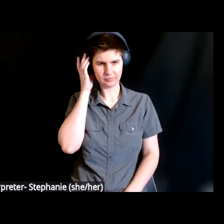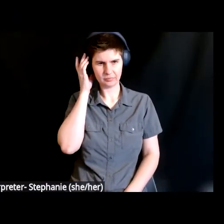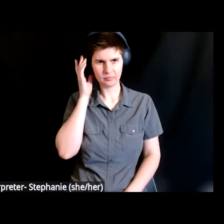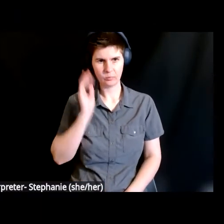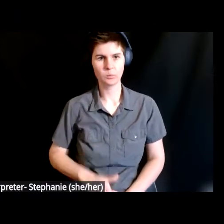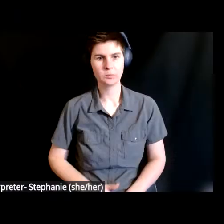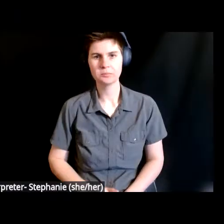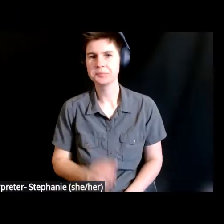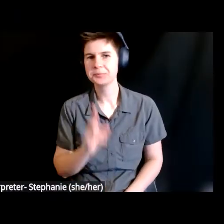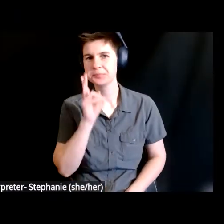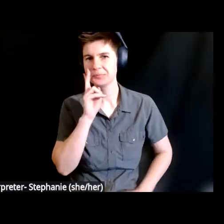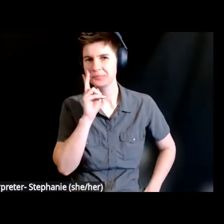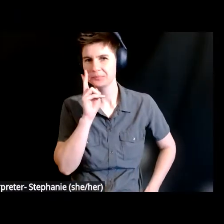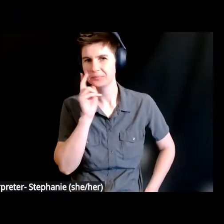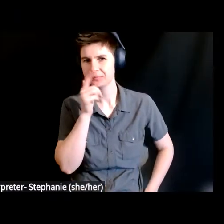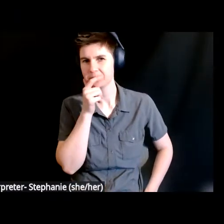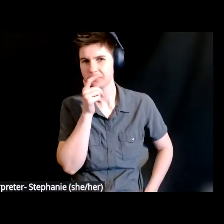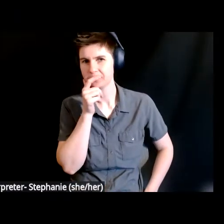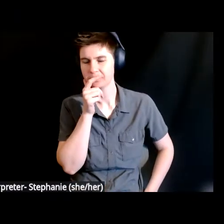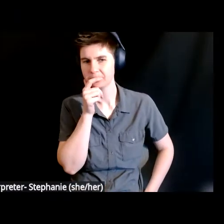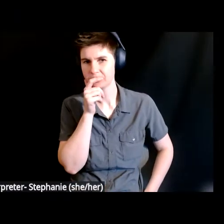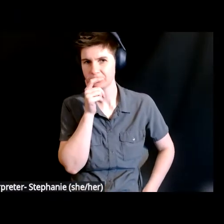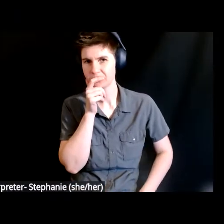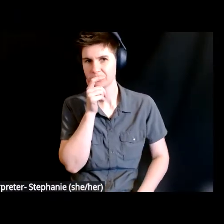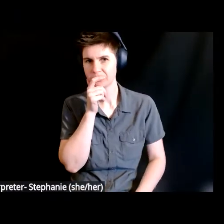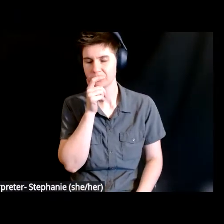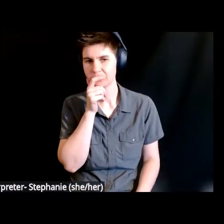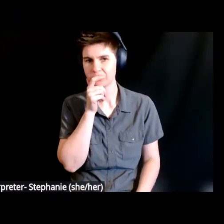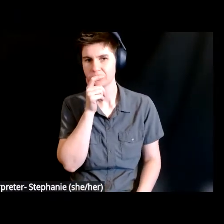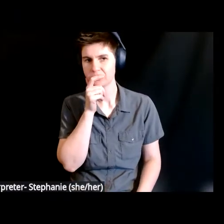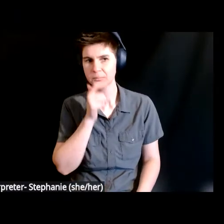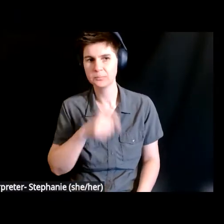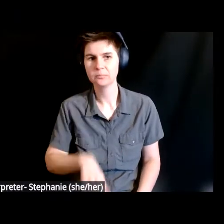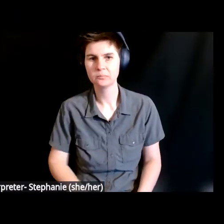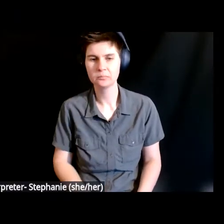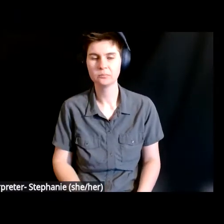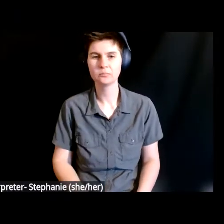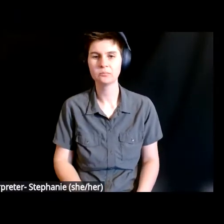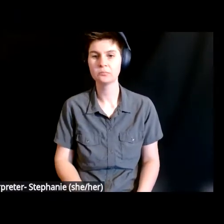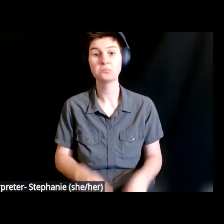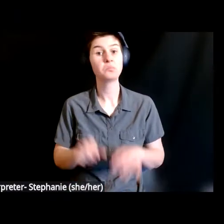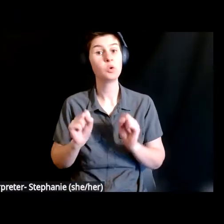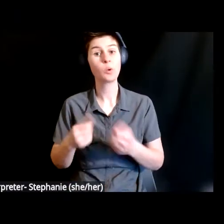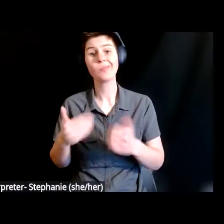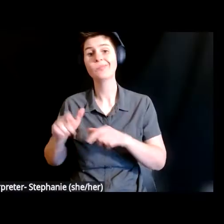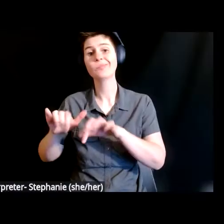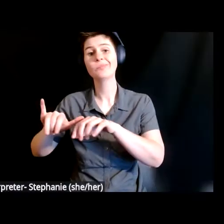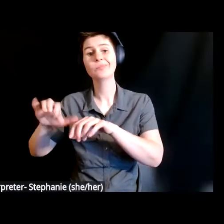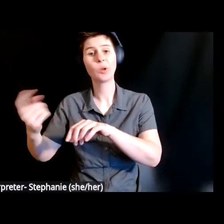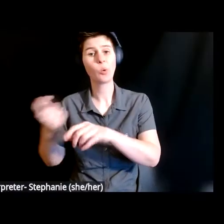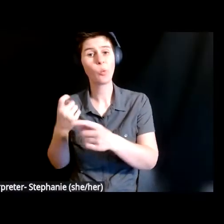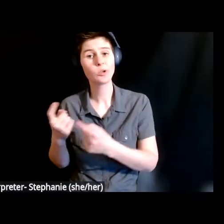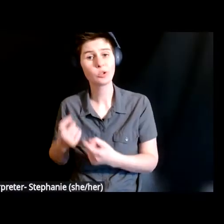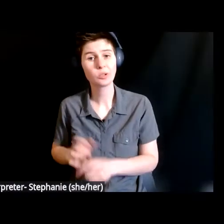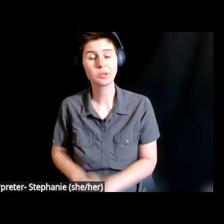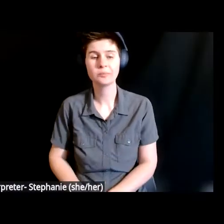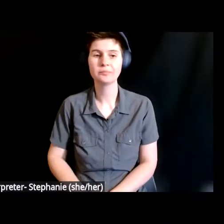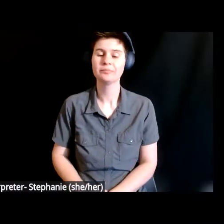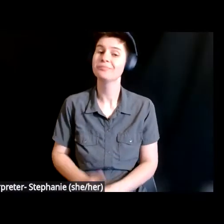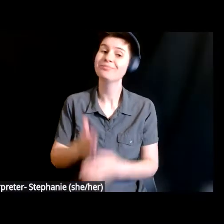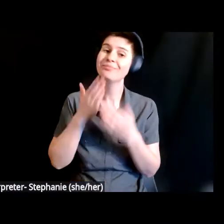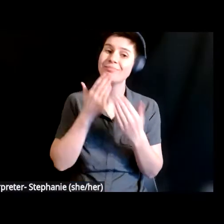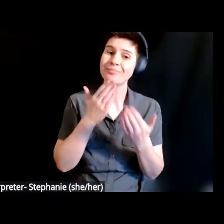Let's see. Feel free to add any questions in the chat, and I will just start by saying thank you so